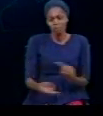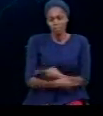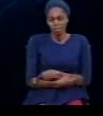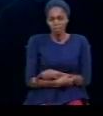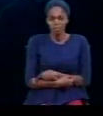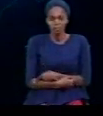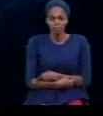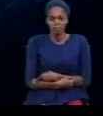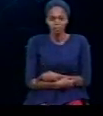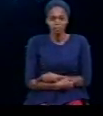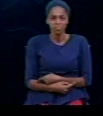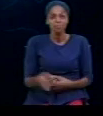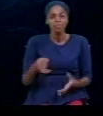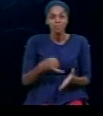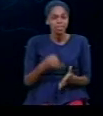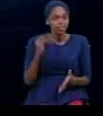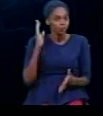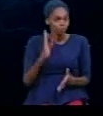It shall be so.